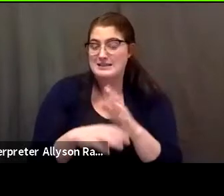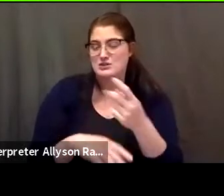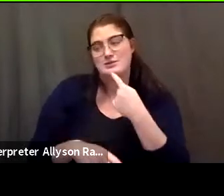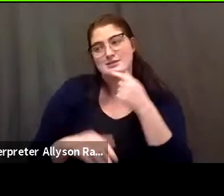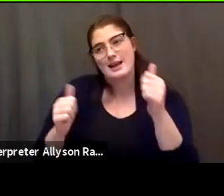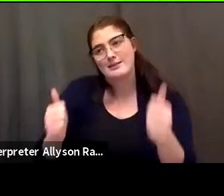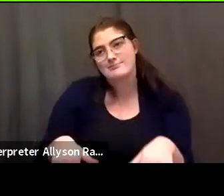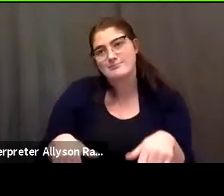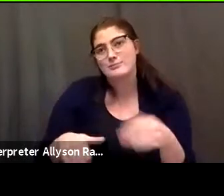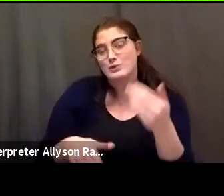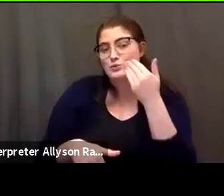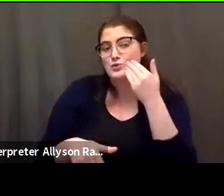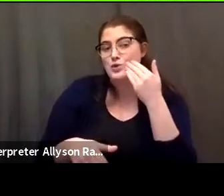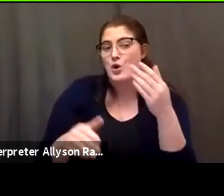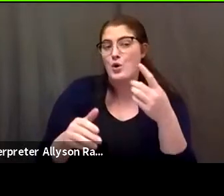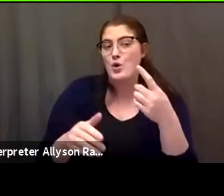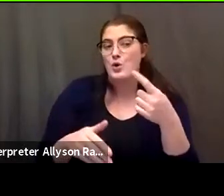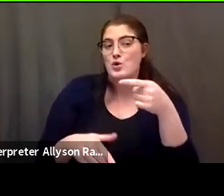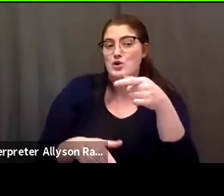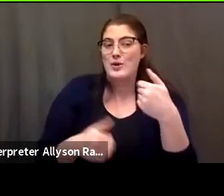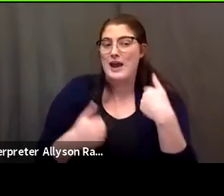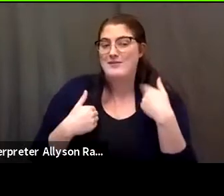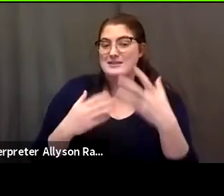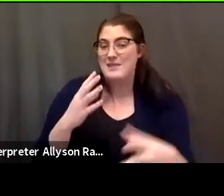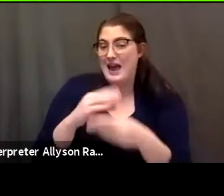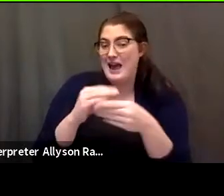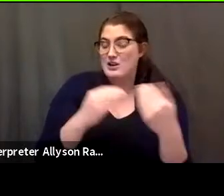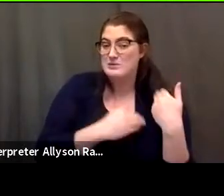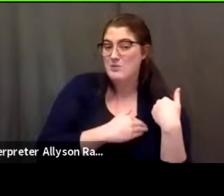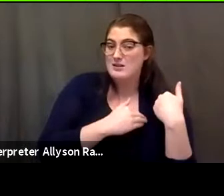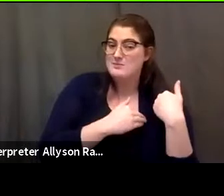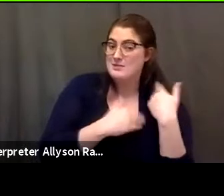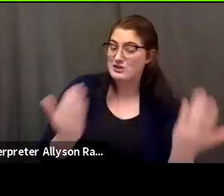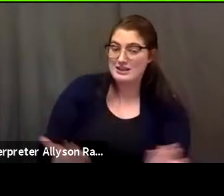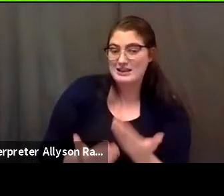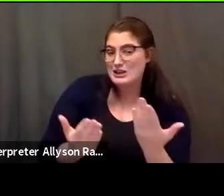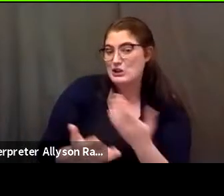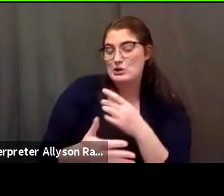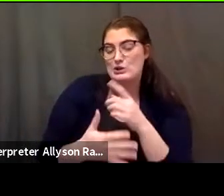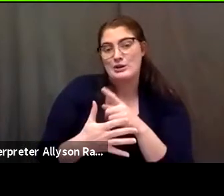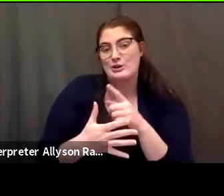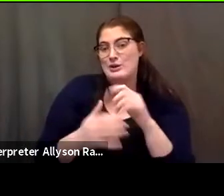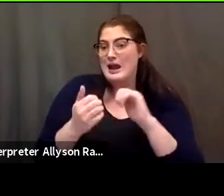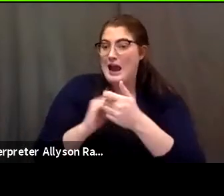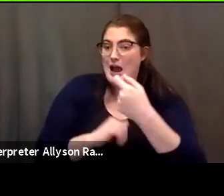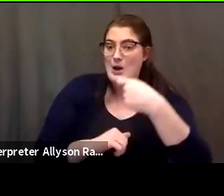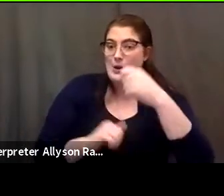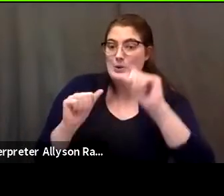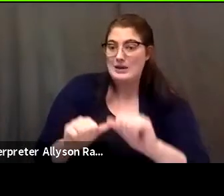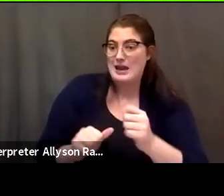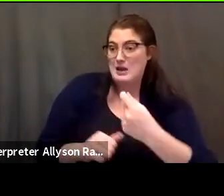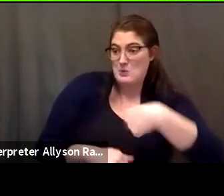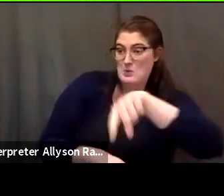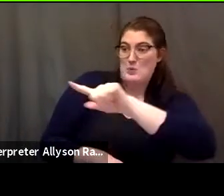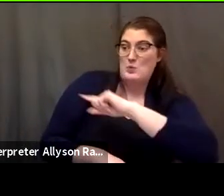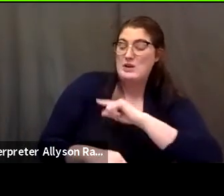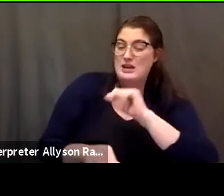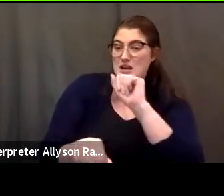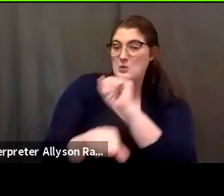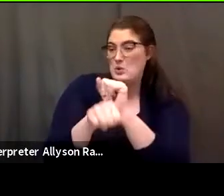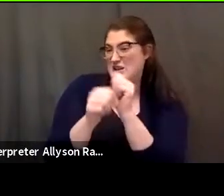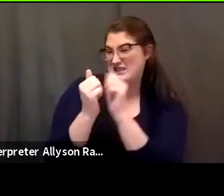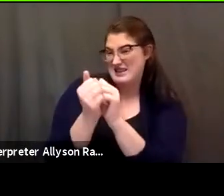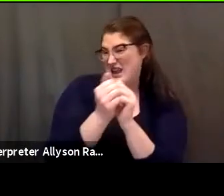with added, you have some added responsibility here. How can we work together as a